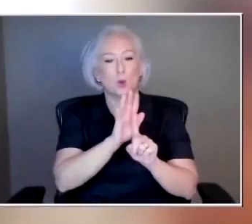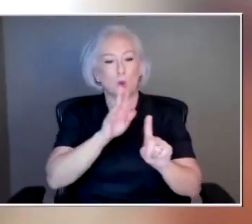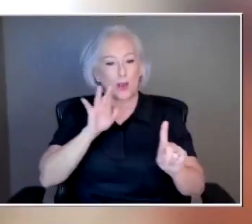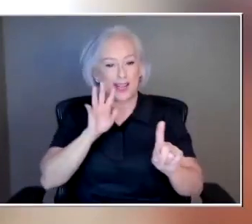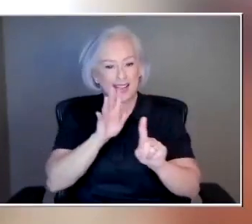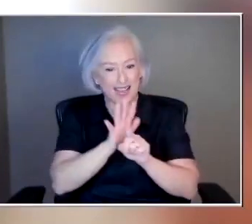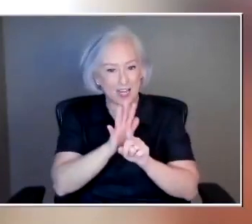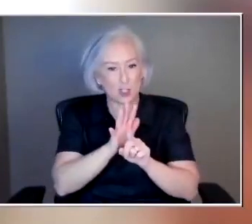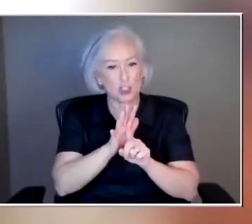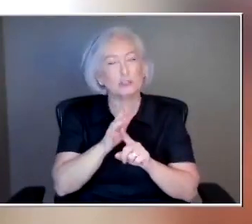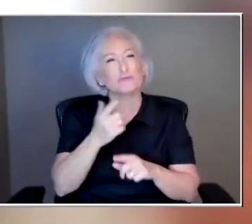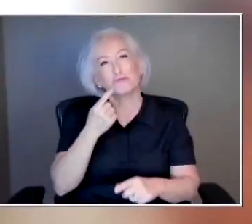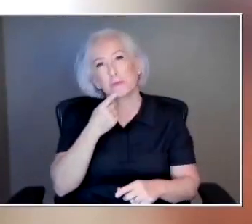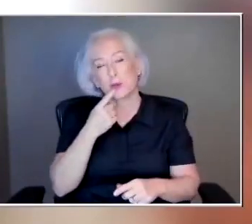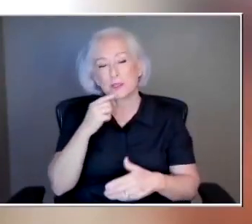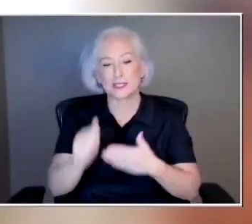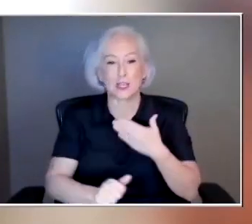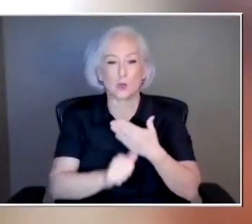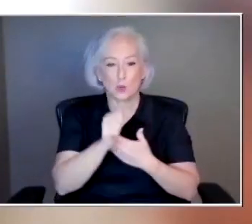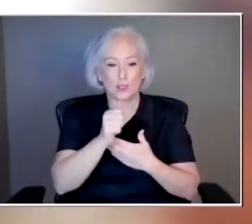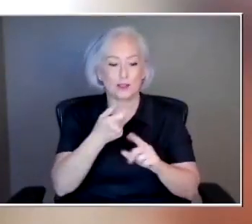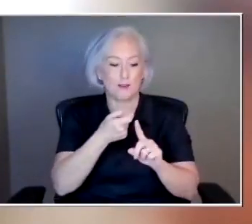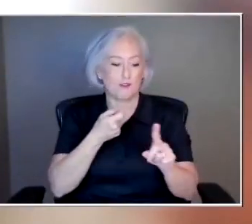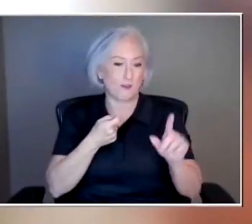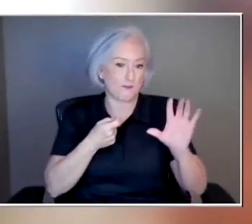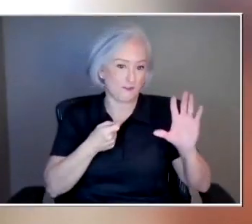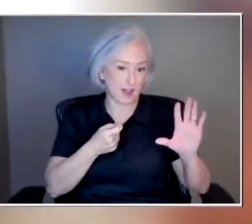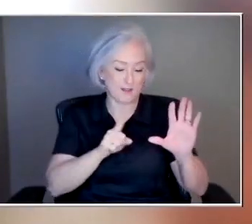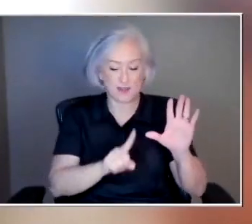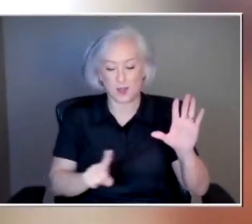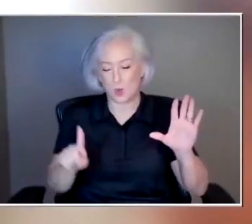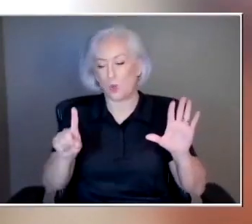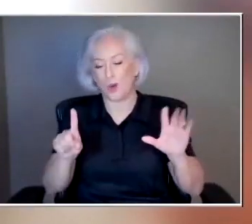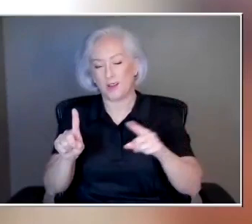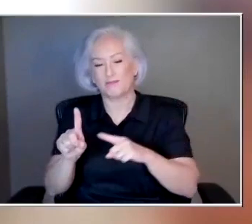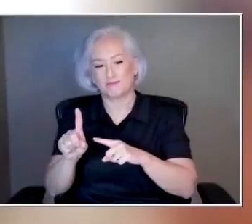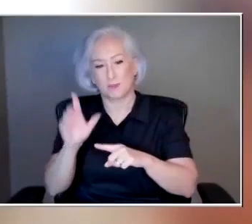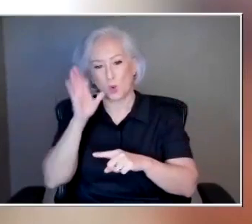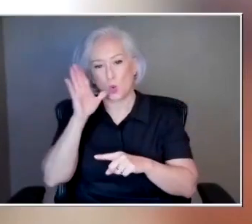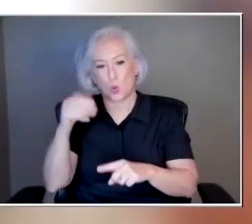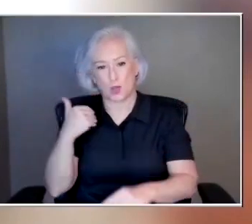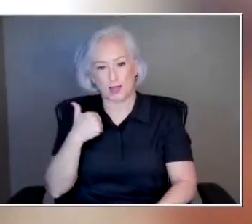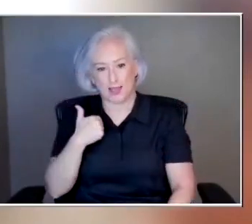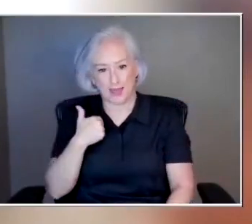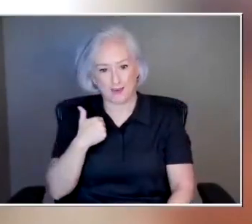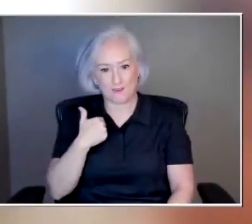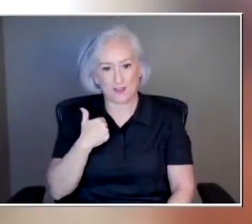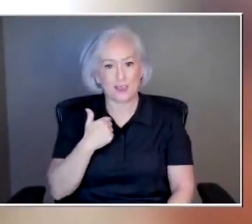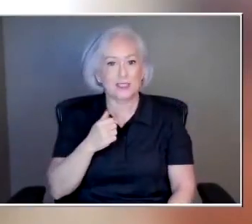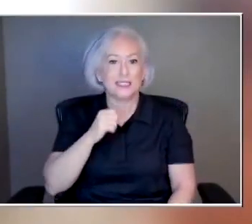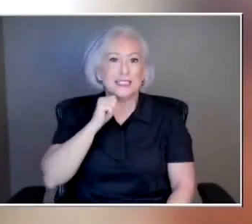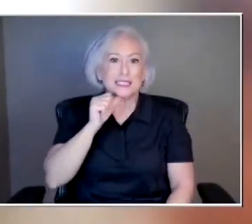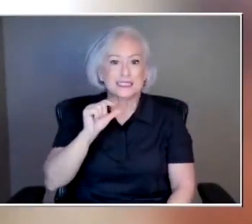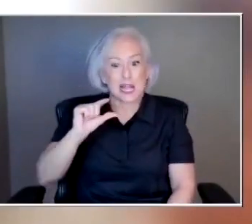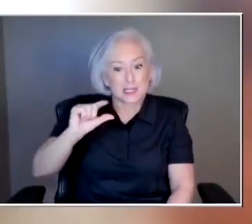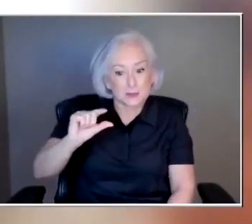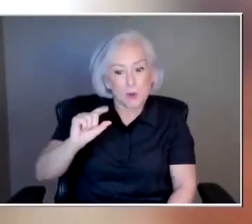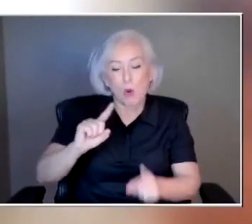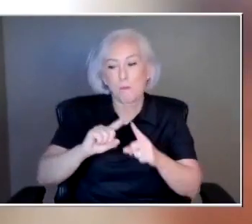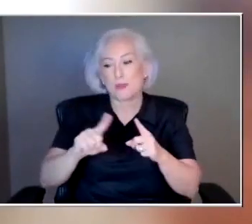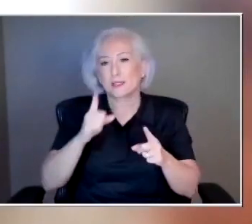is probably like 1 in 5, maybe a little more than that. So it's not small, but it's not very huge